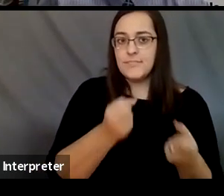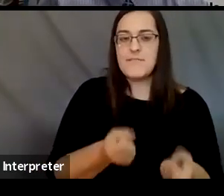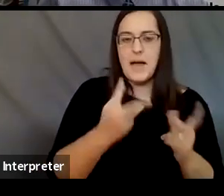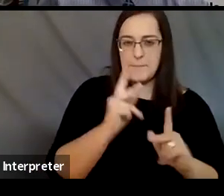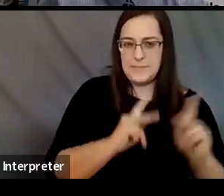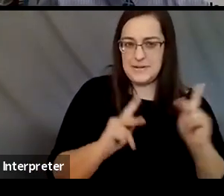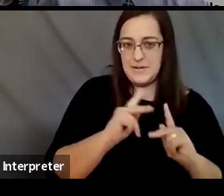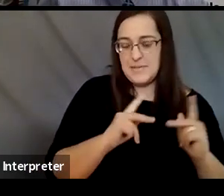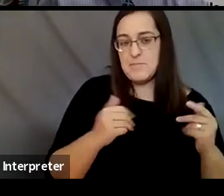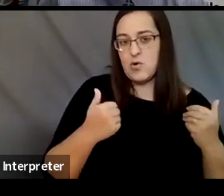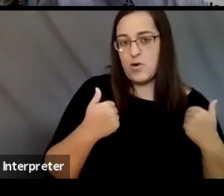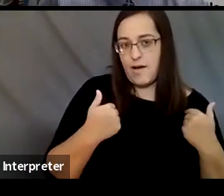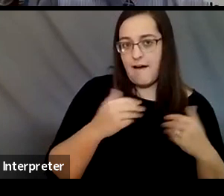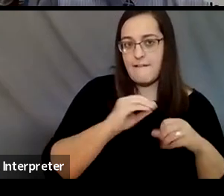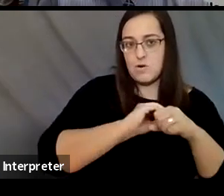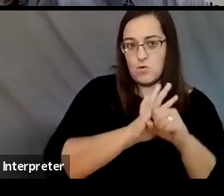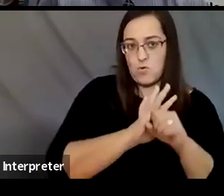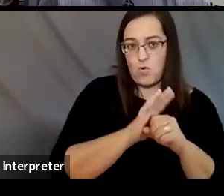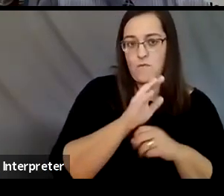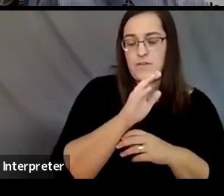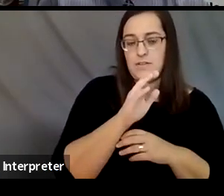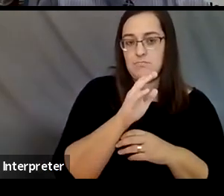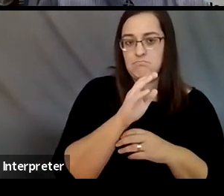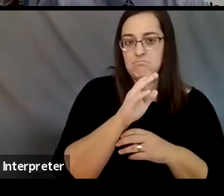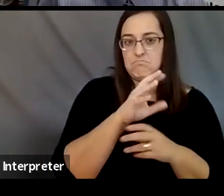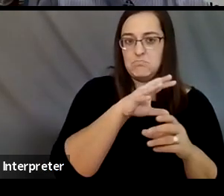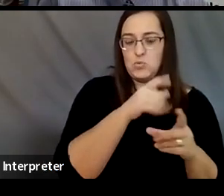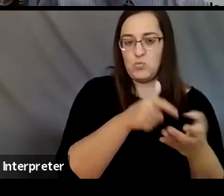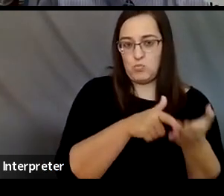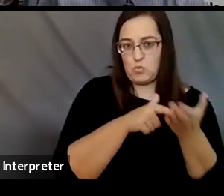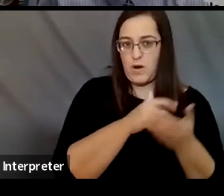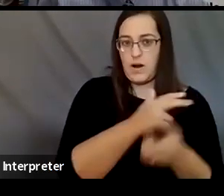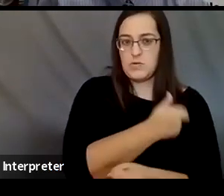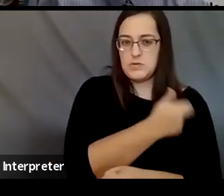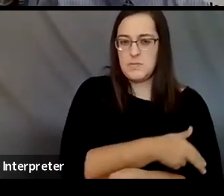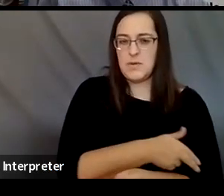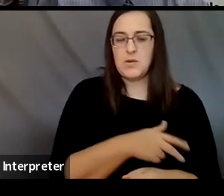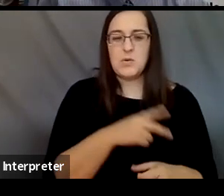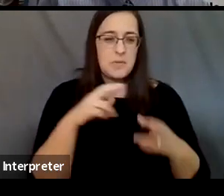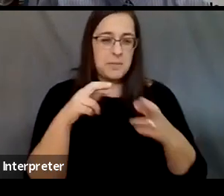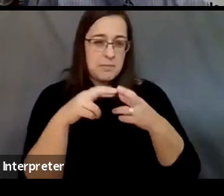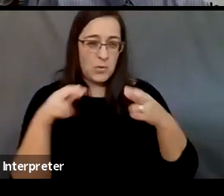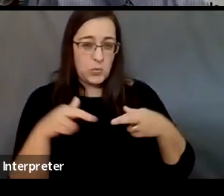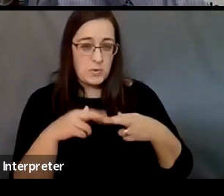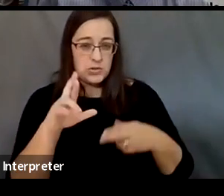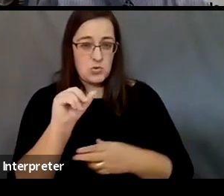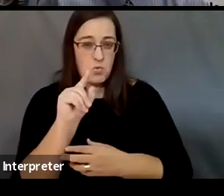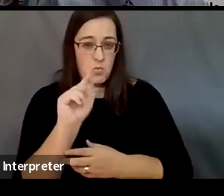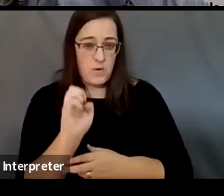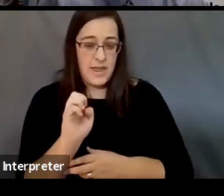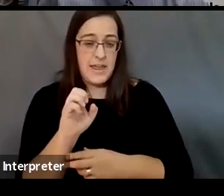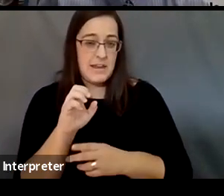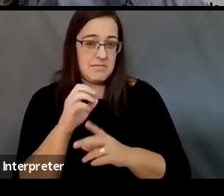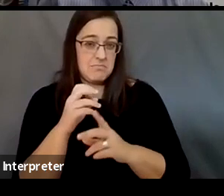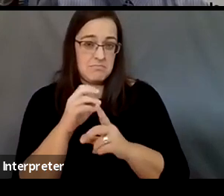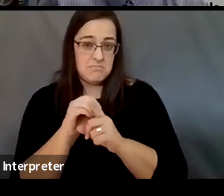people who have COVID-19 who are in the hospital. And what about the regional rate? Has it affected